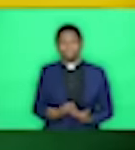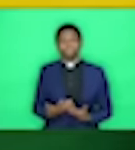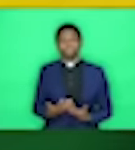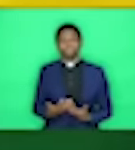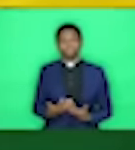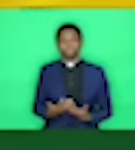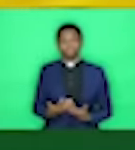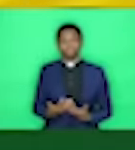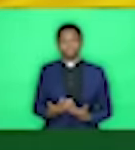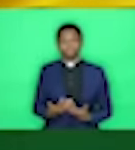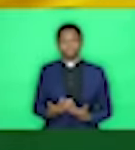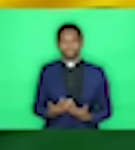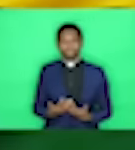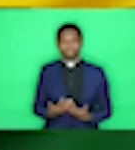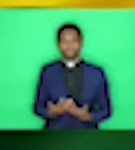Our